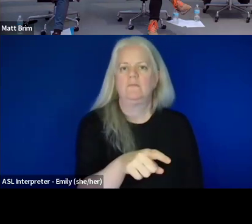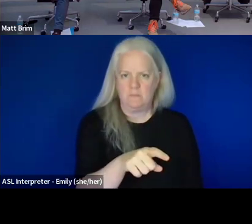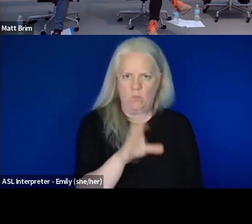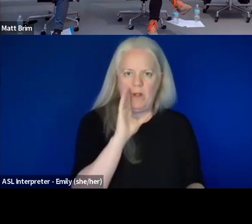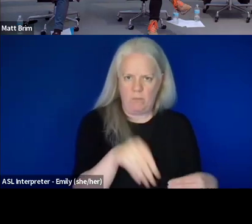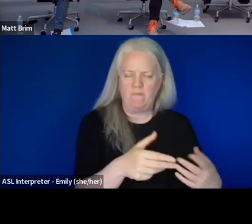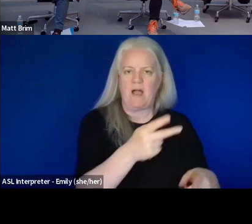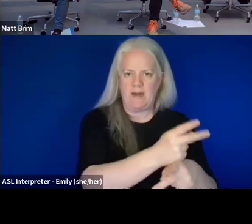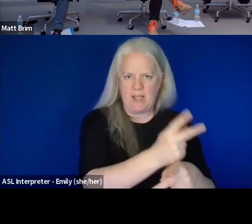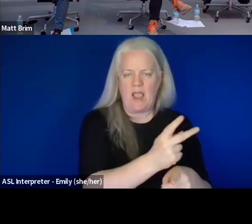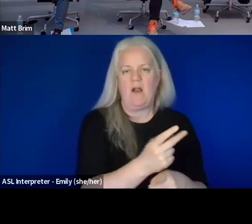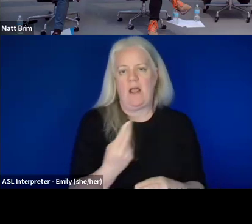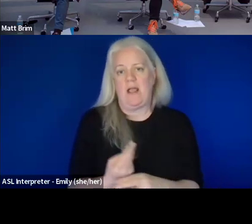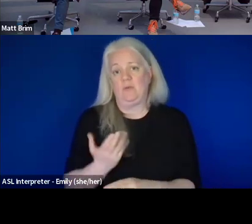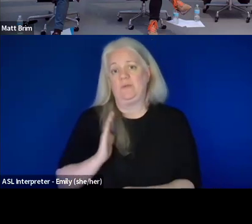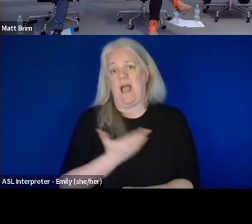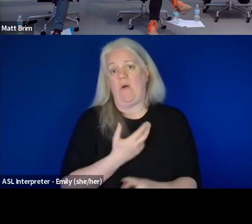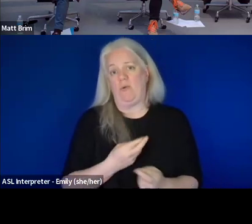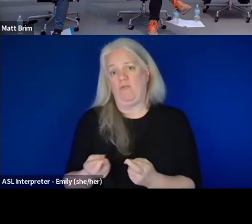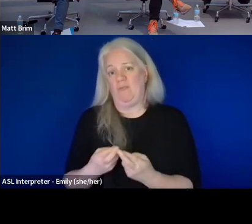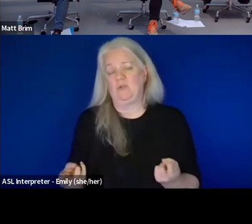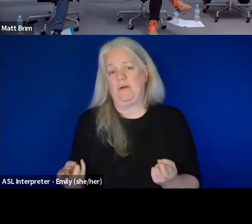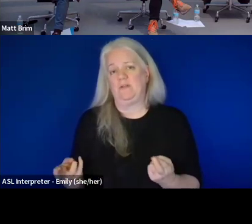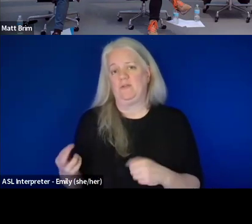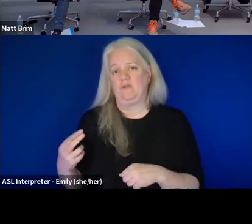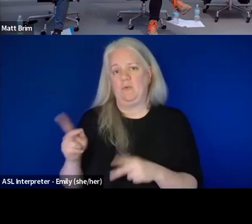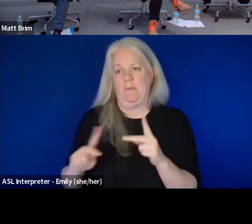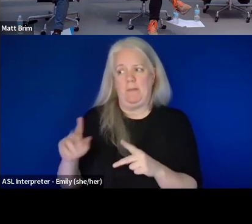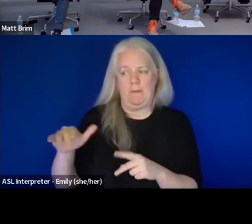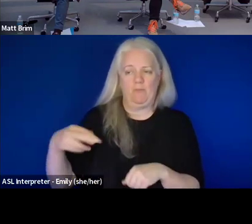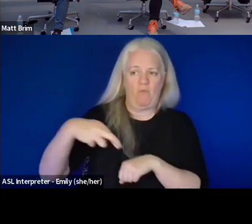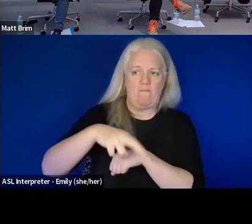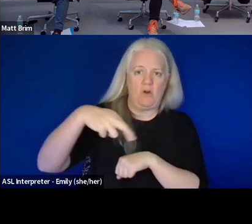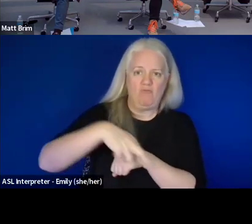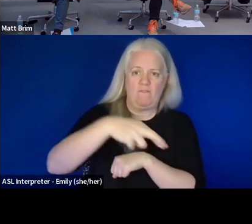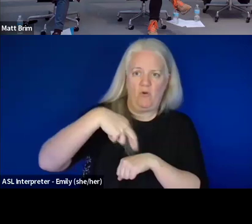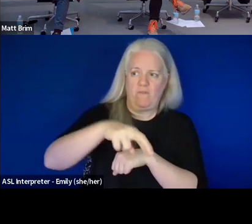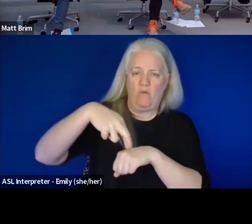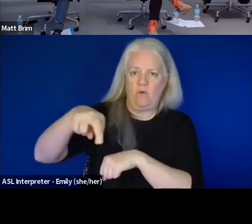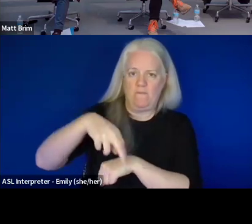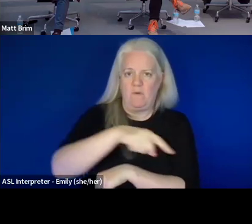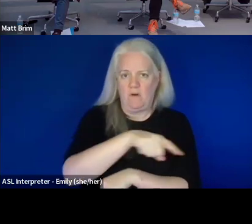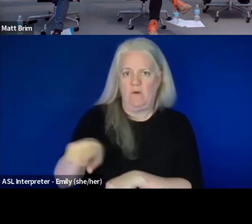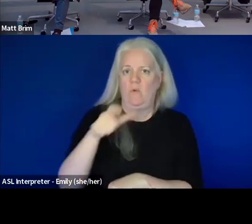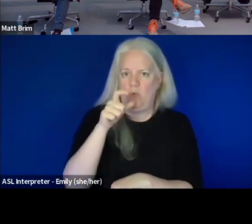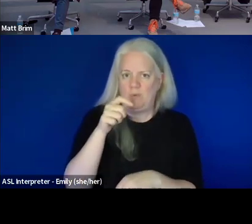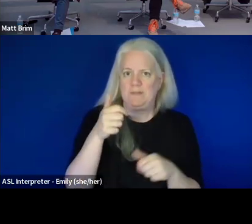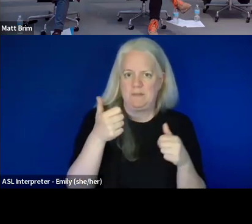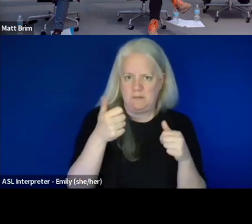the resources we have to navigate people to those facilities and providers who are still maintaining care.